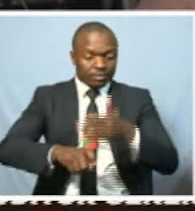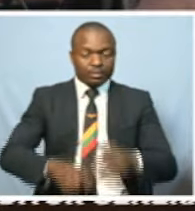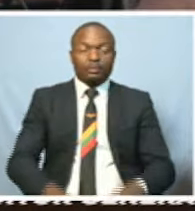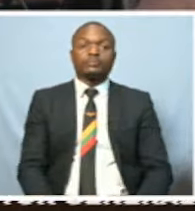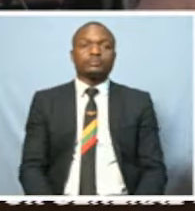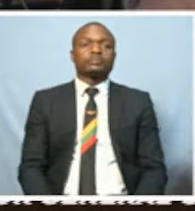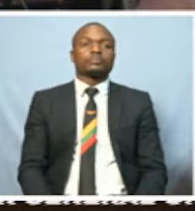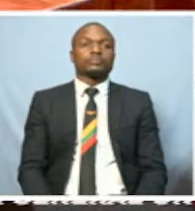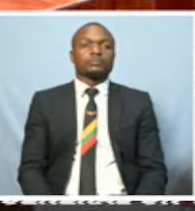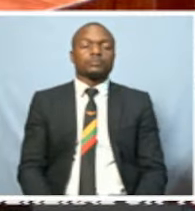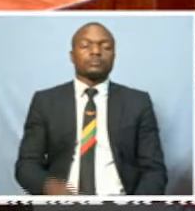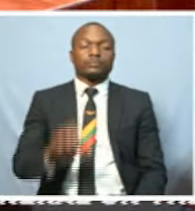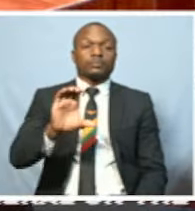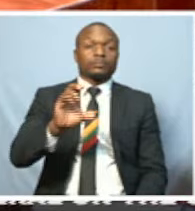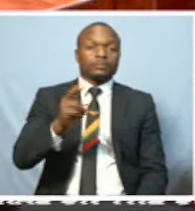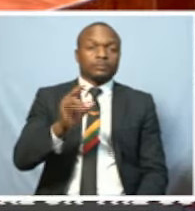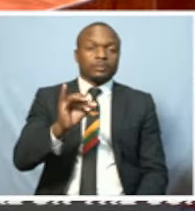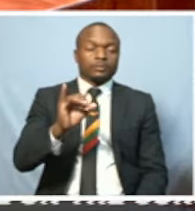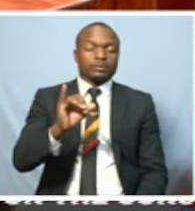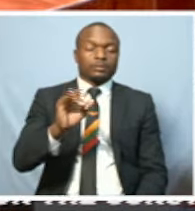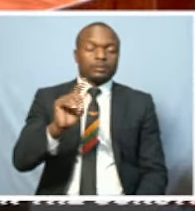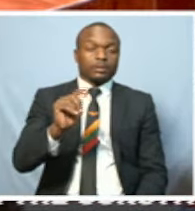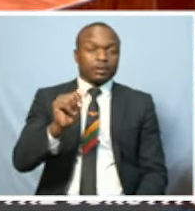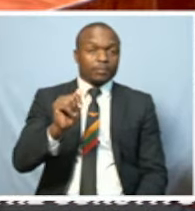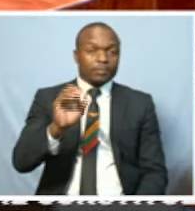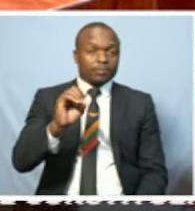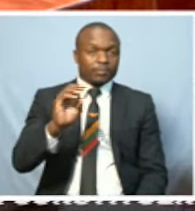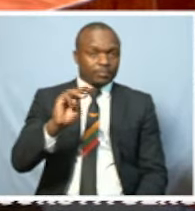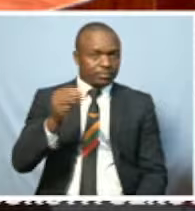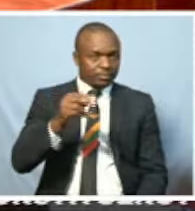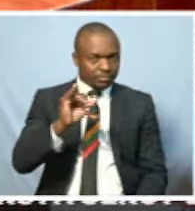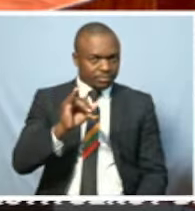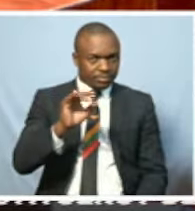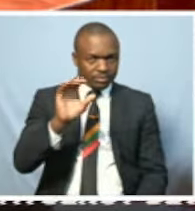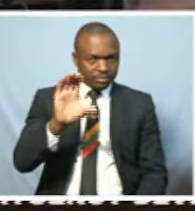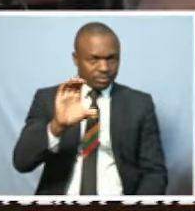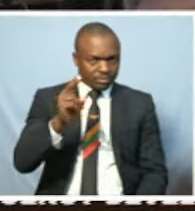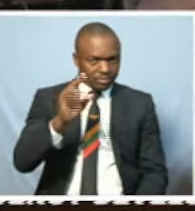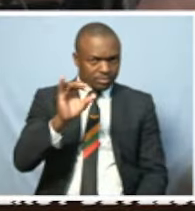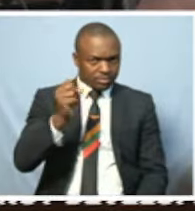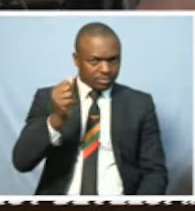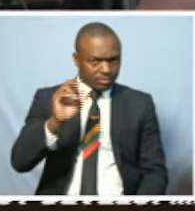the Stambuli-Chisasa Road as awarded as at now?